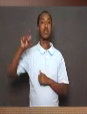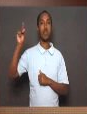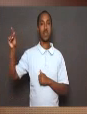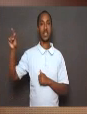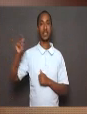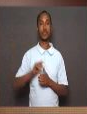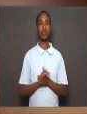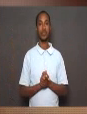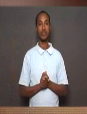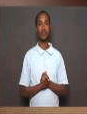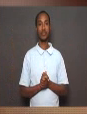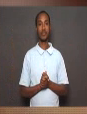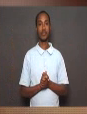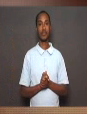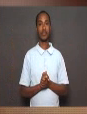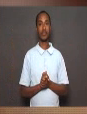products.